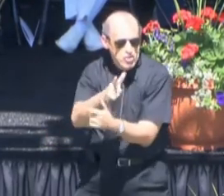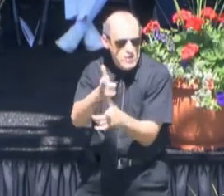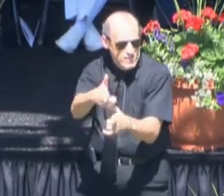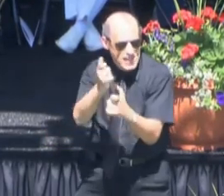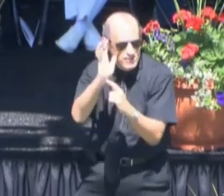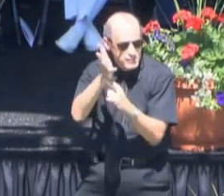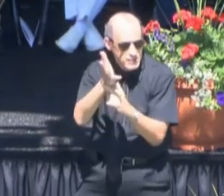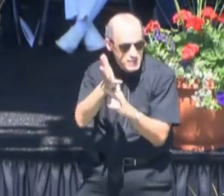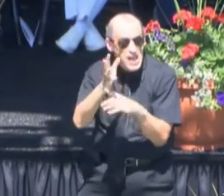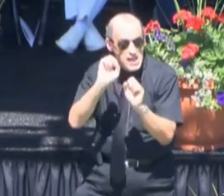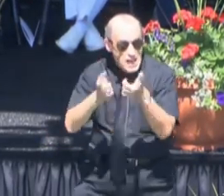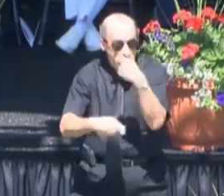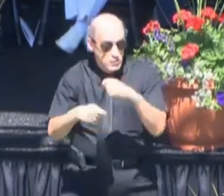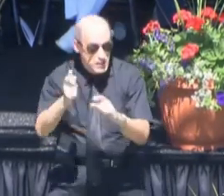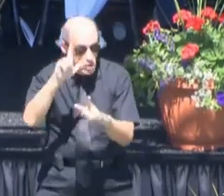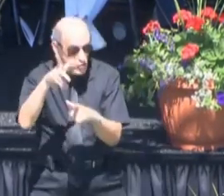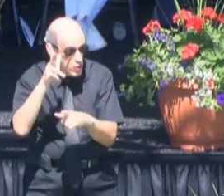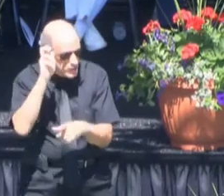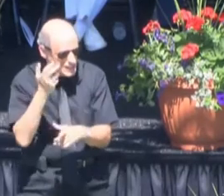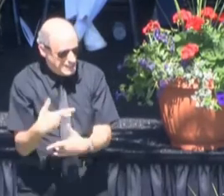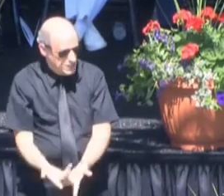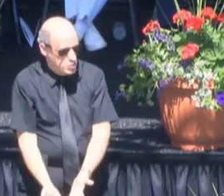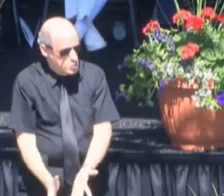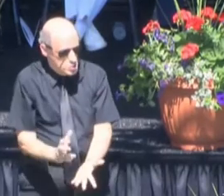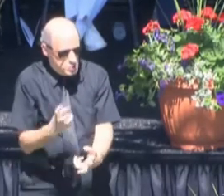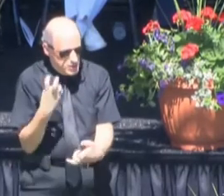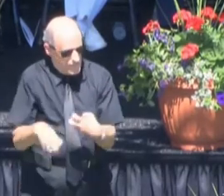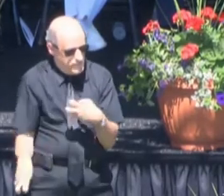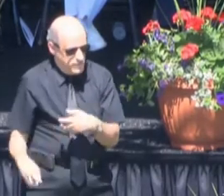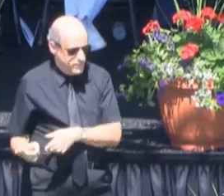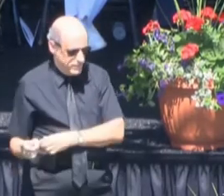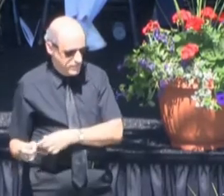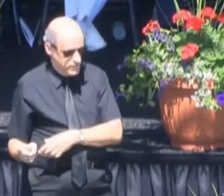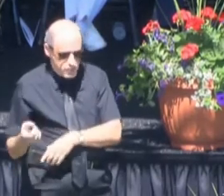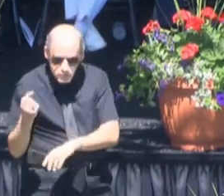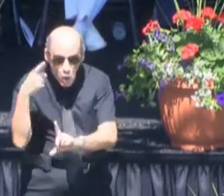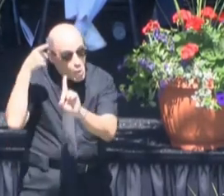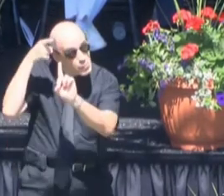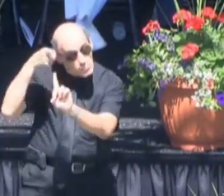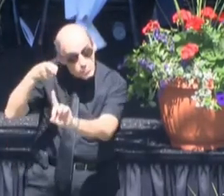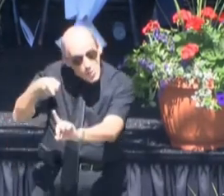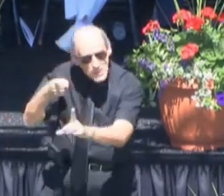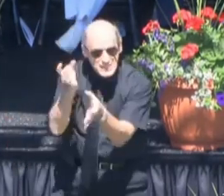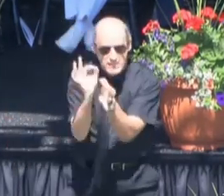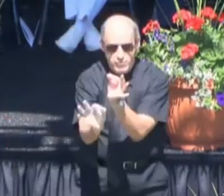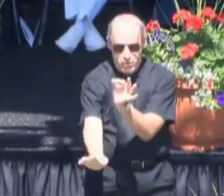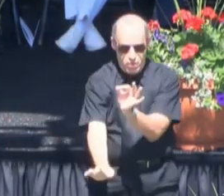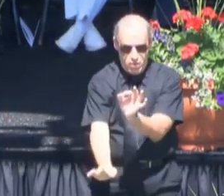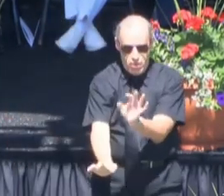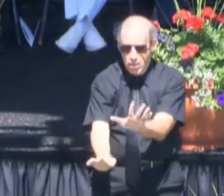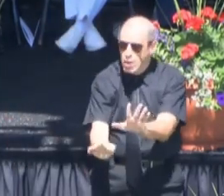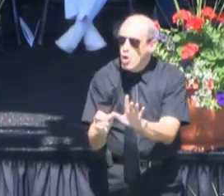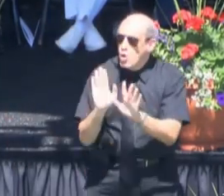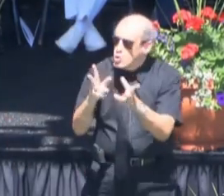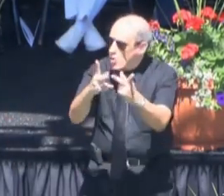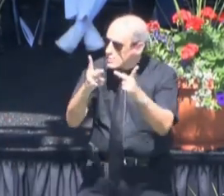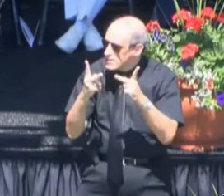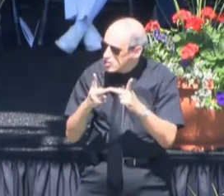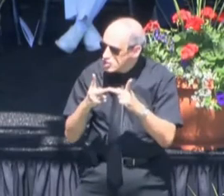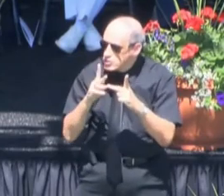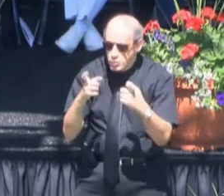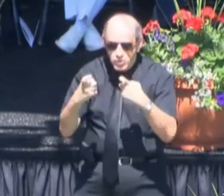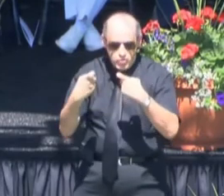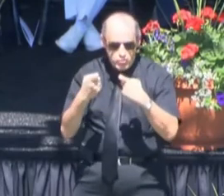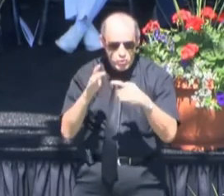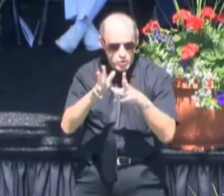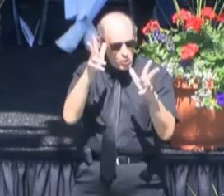but it is not easy to replace 100 horses." The point of this story is simple. Do not let your position control your